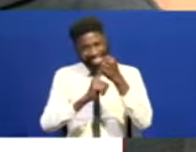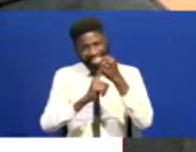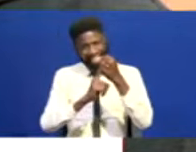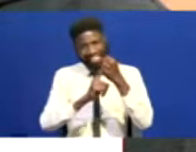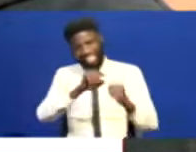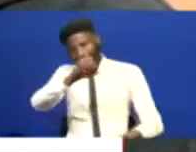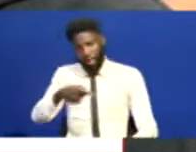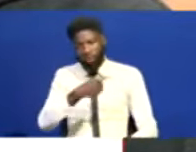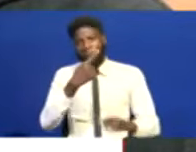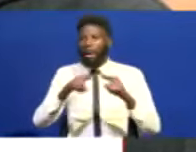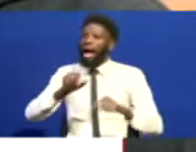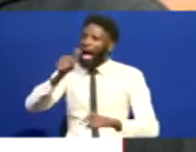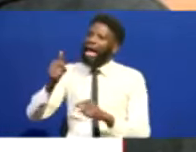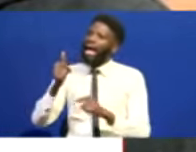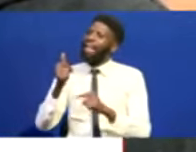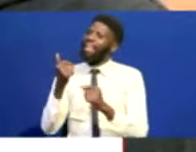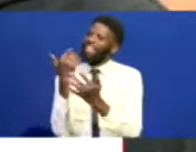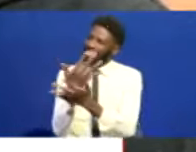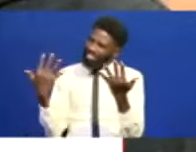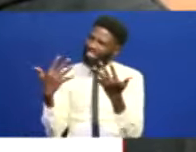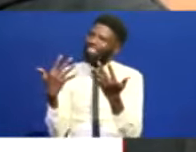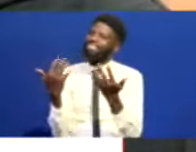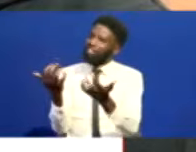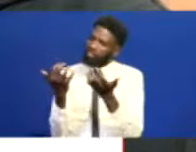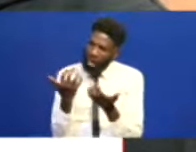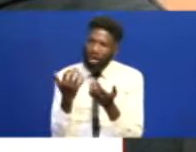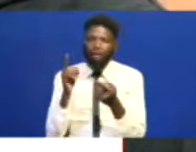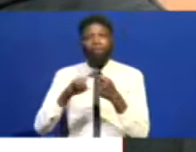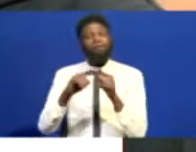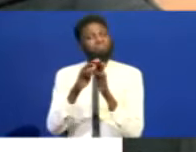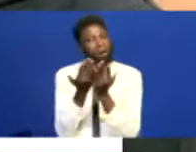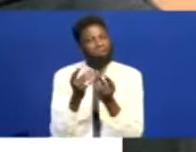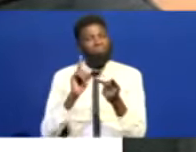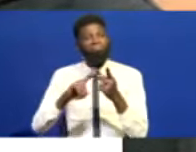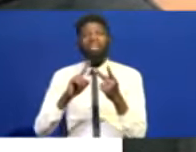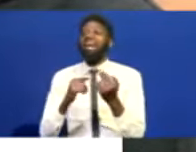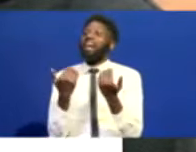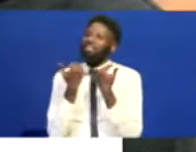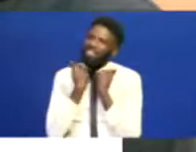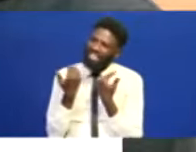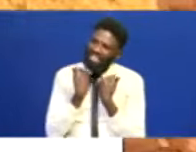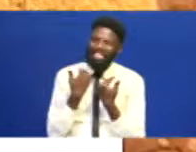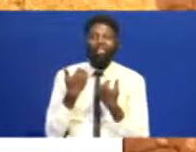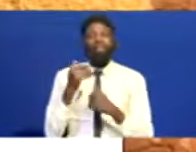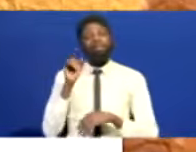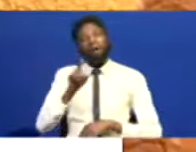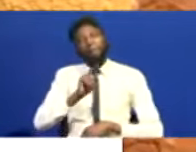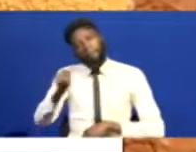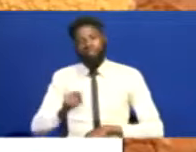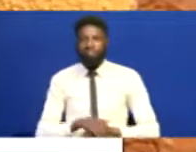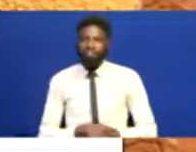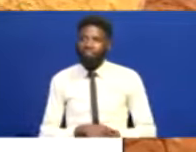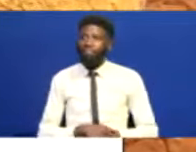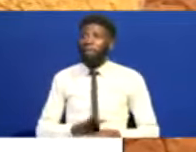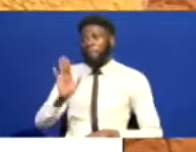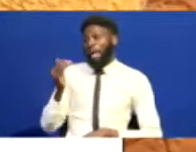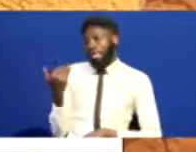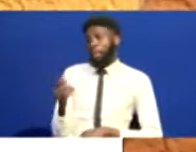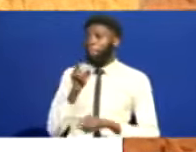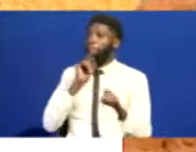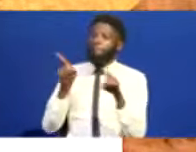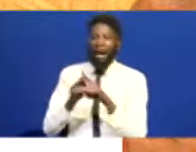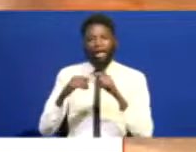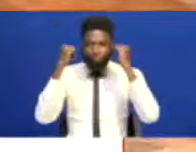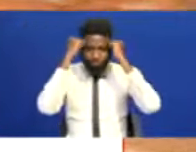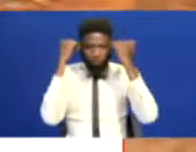requirements, kuna vitabu nafaa kuwa nazo, bado kuna accommodations nafaa kulipa. Her younger brother, who is studying in